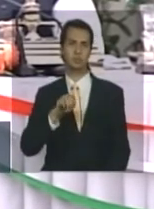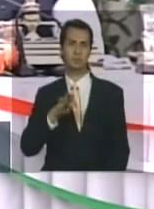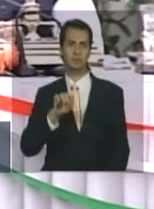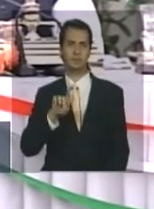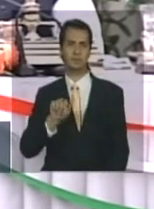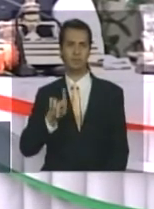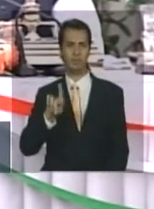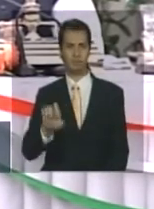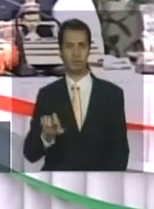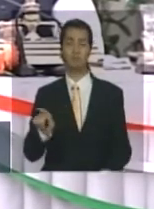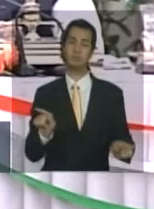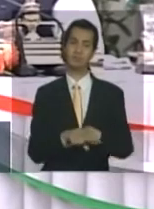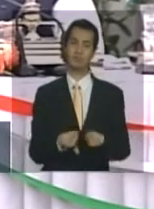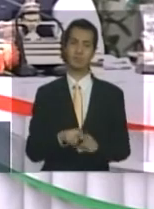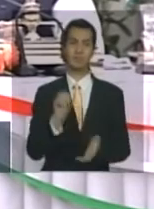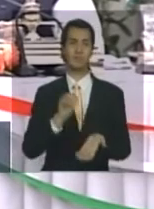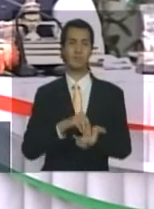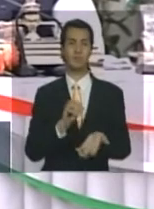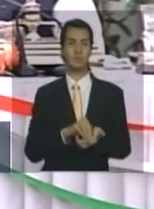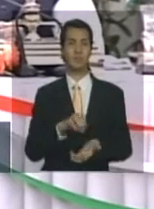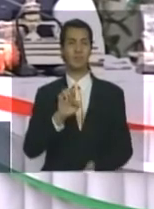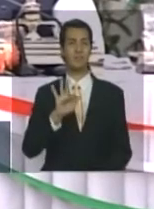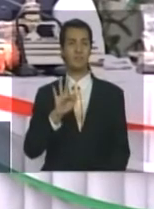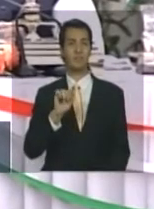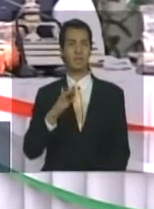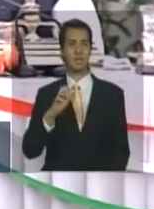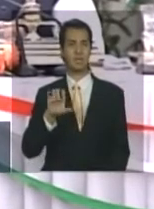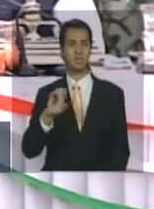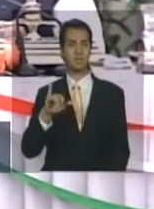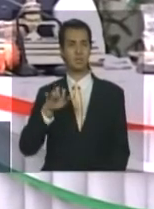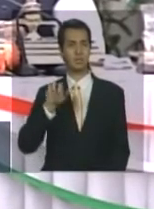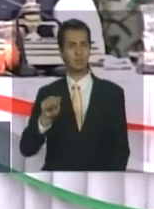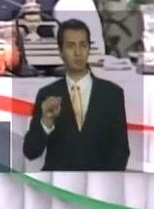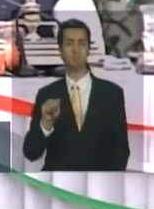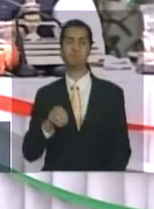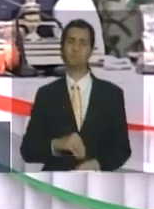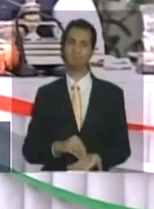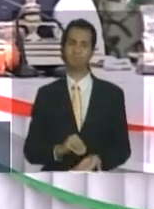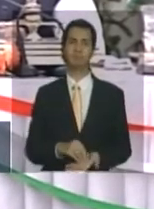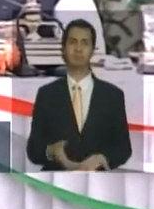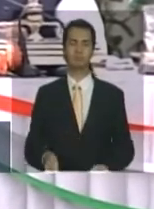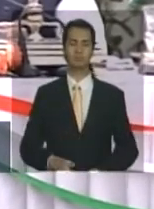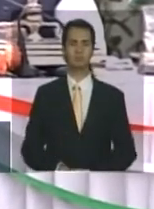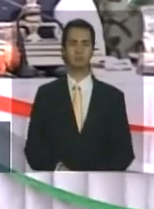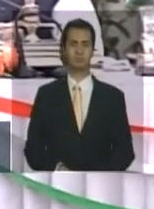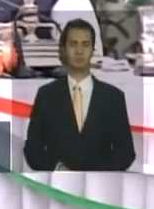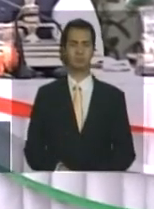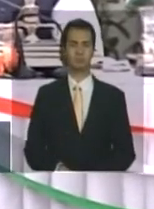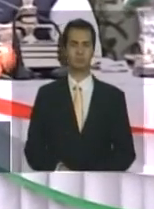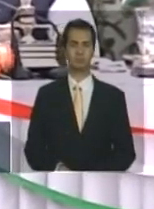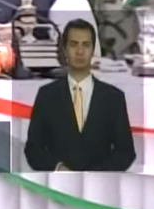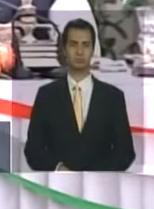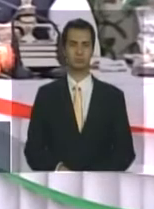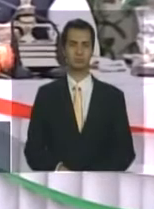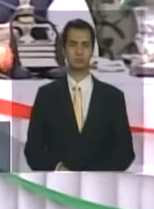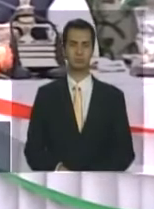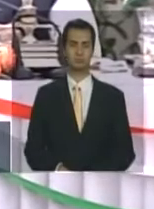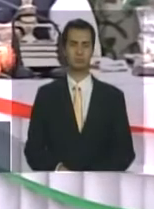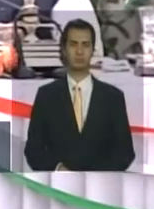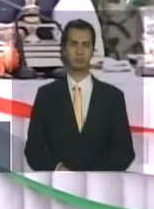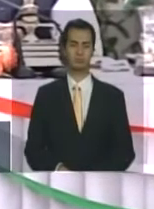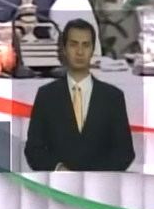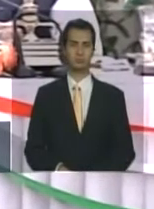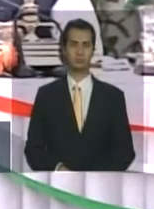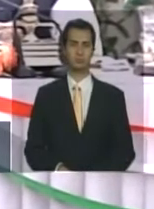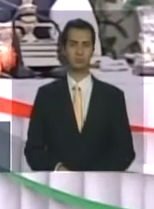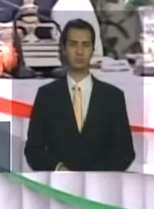eficácia. India and Brazil are also united side by side for the reform of the United Nations, where together in